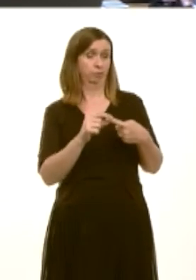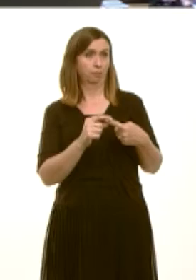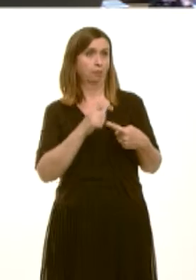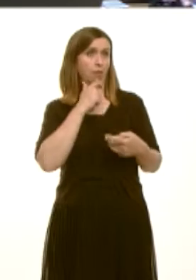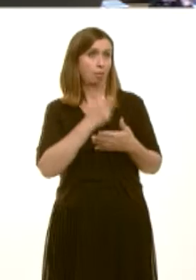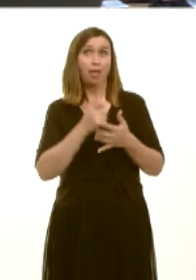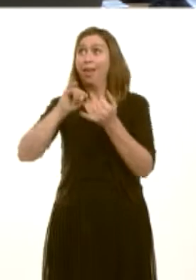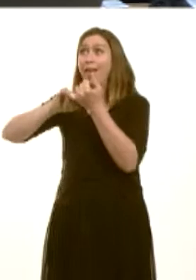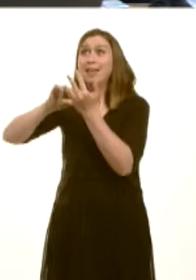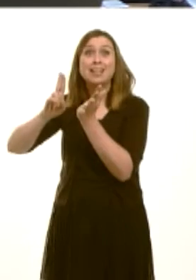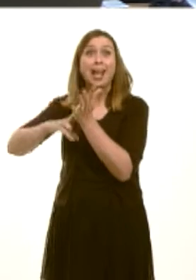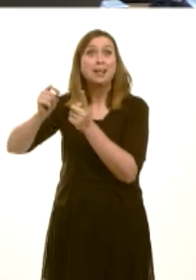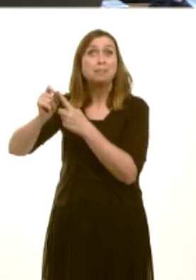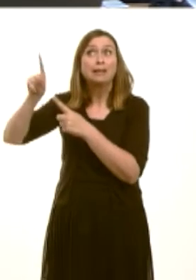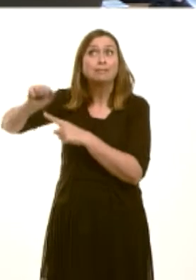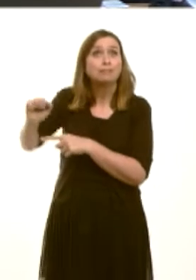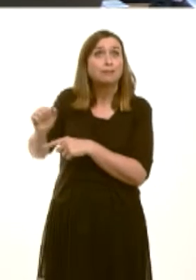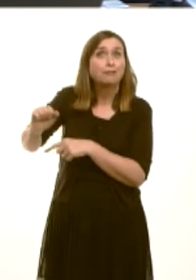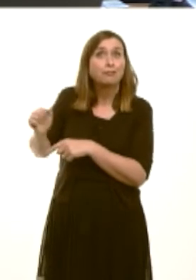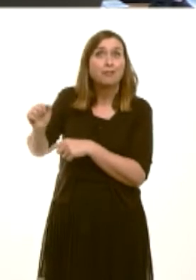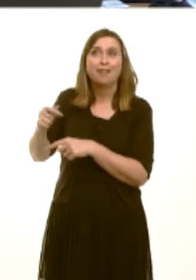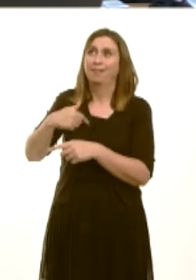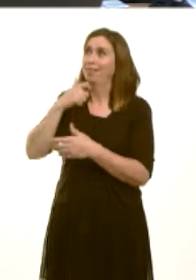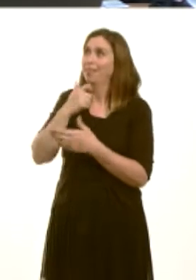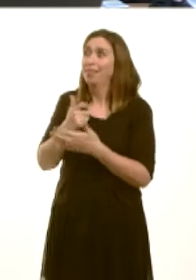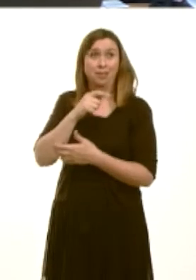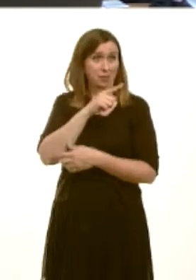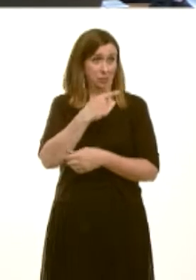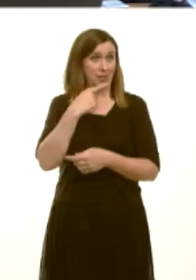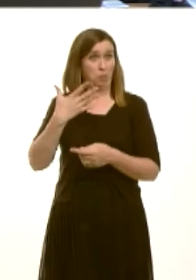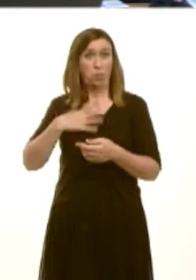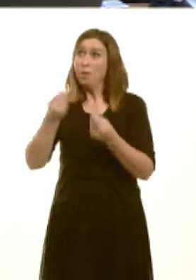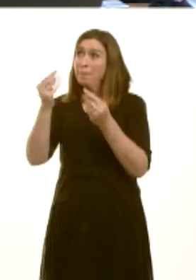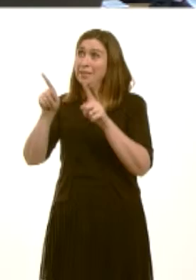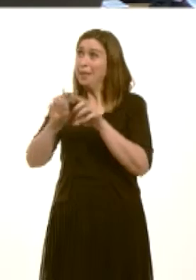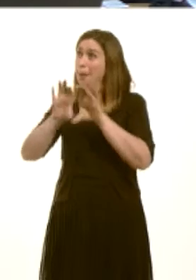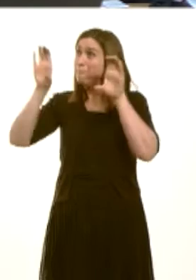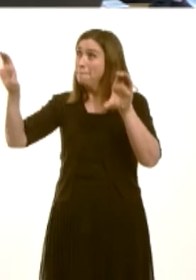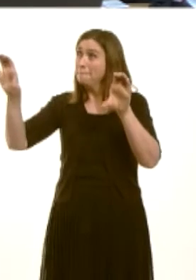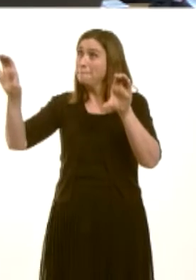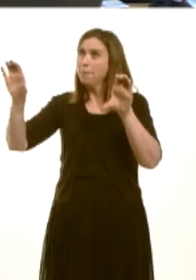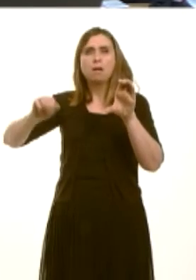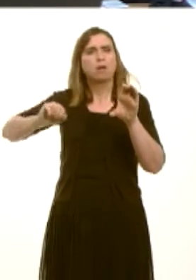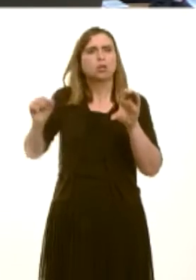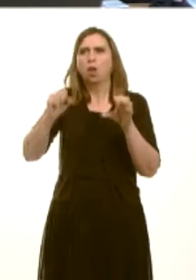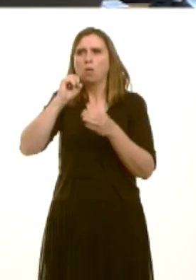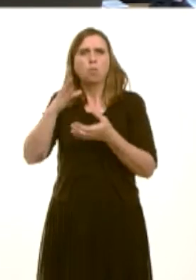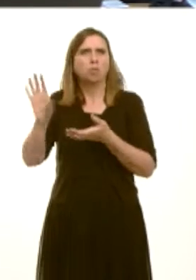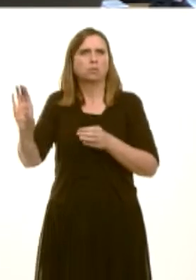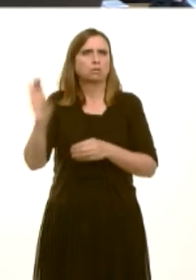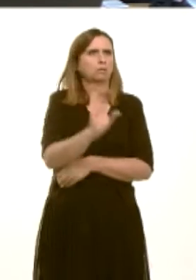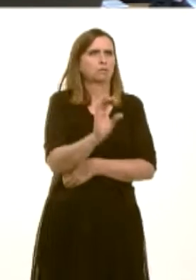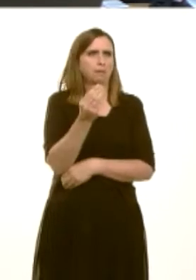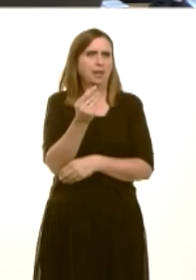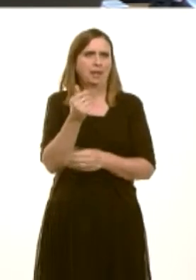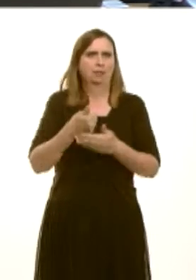from the SNP yesterday to talking about parity of spending between Wales and Scotland. I notice the SNP are not going to contribute to that. So it's all about, we'll